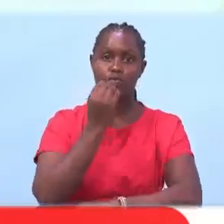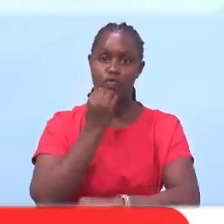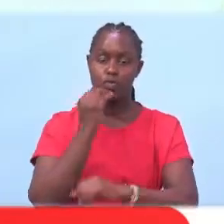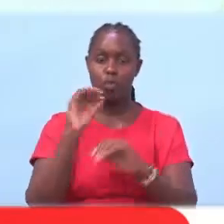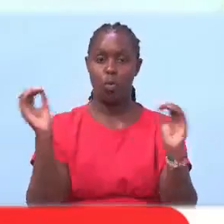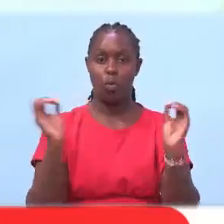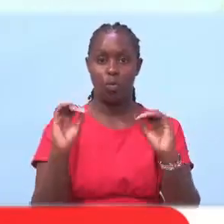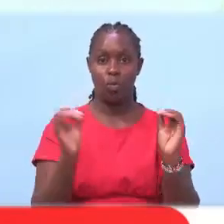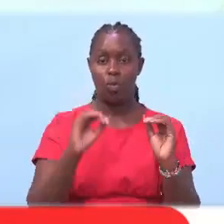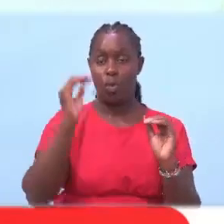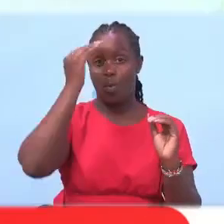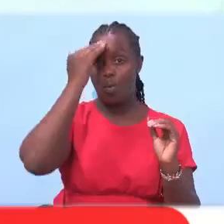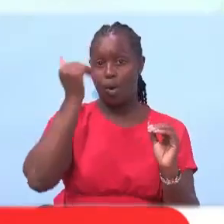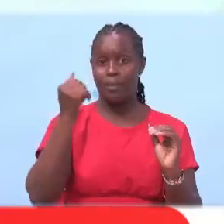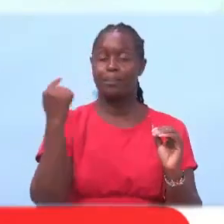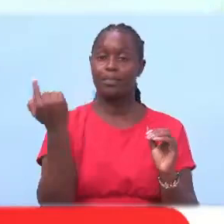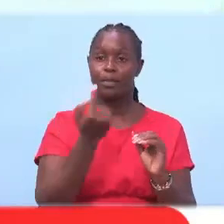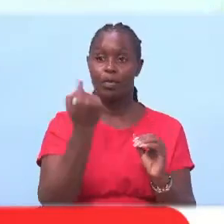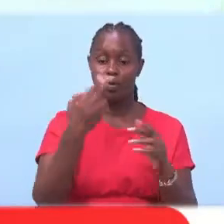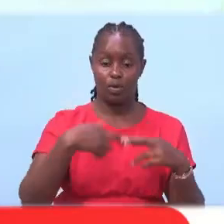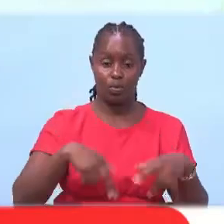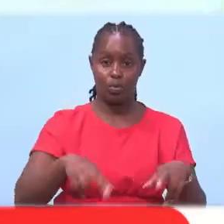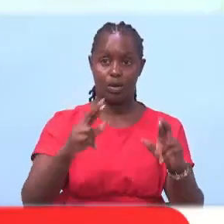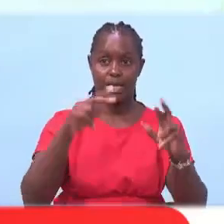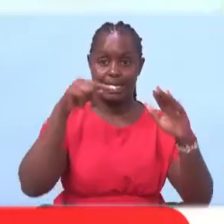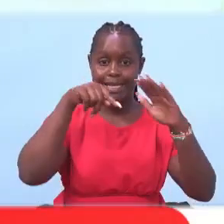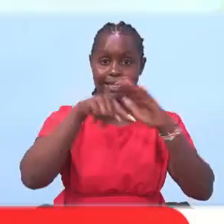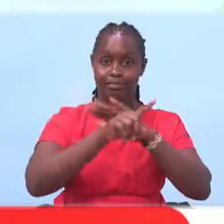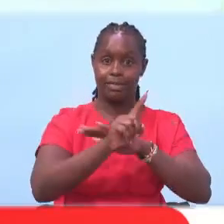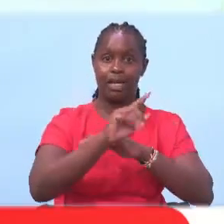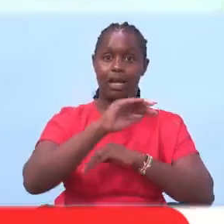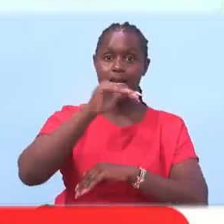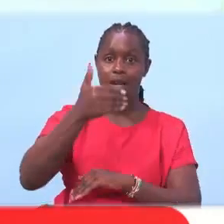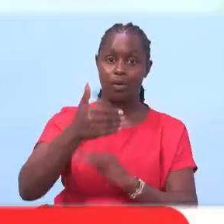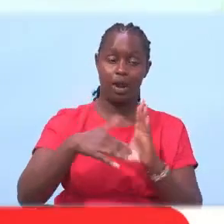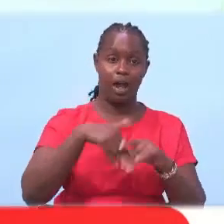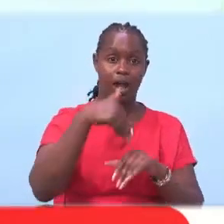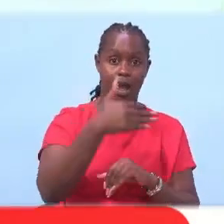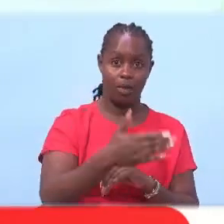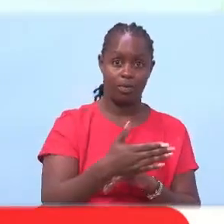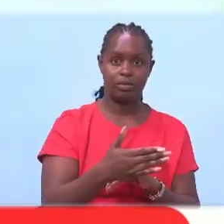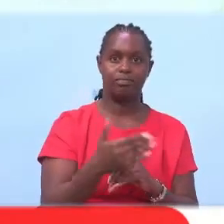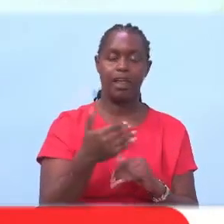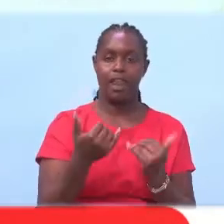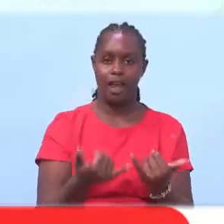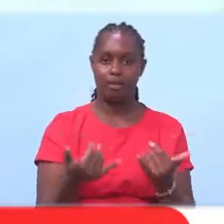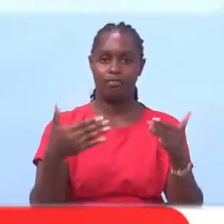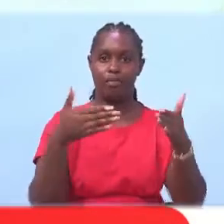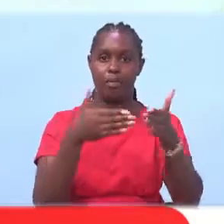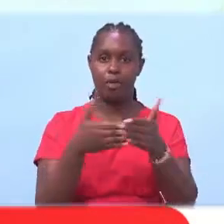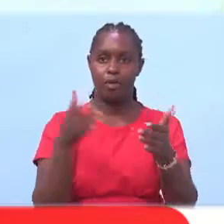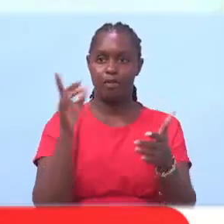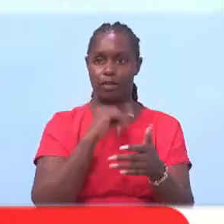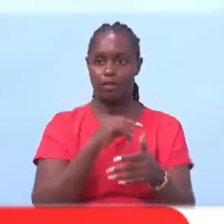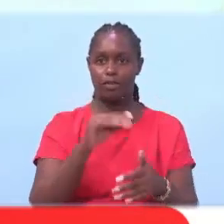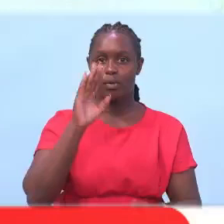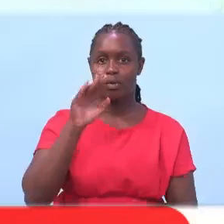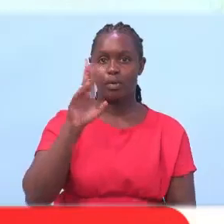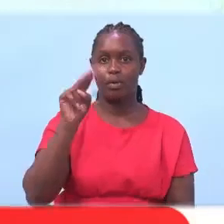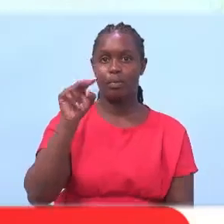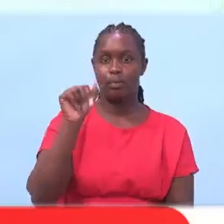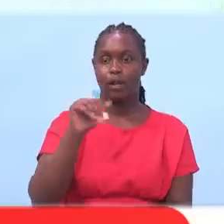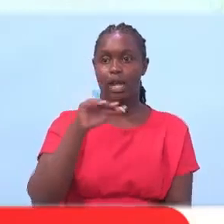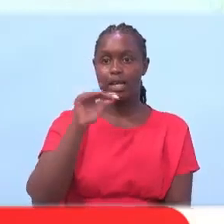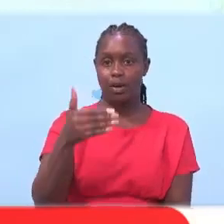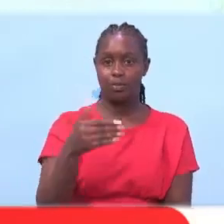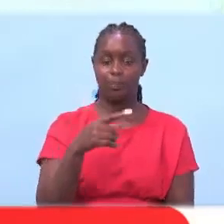Because the only road that gets in and out of this town is completely now blocked off. The town of Buna, this is the